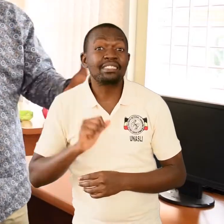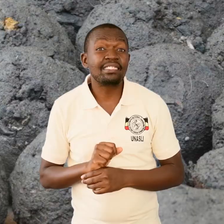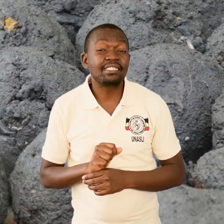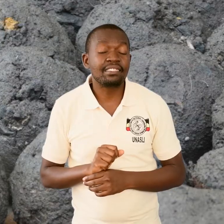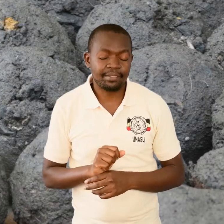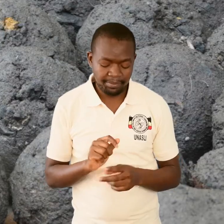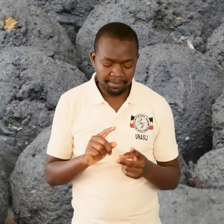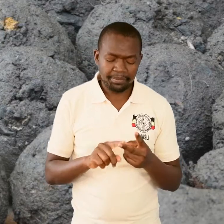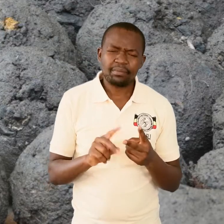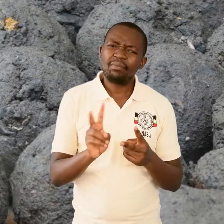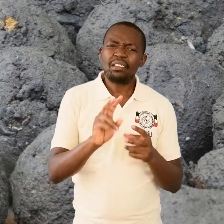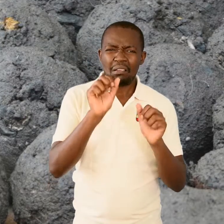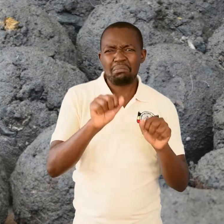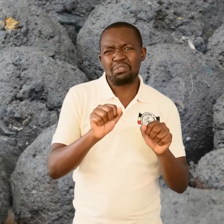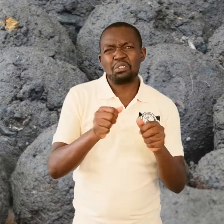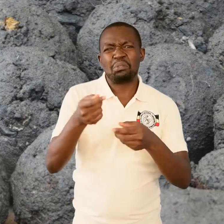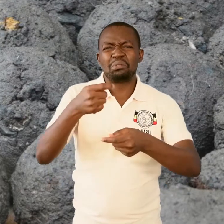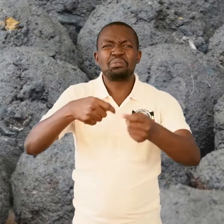you can sell them